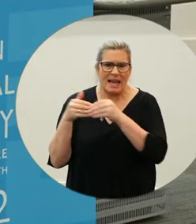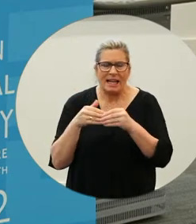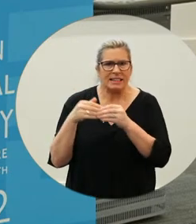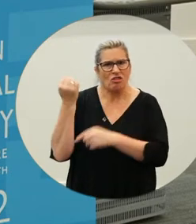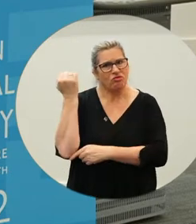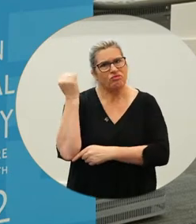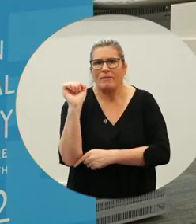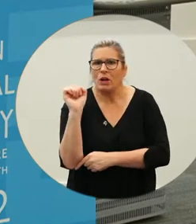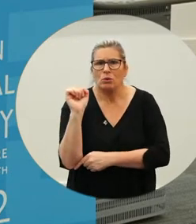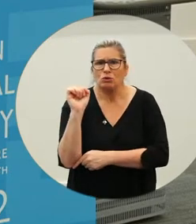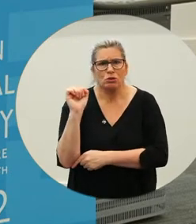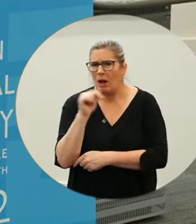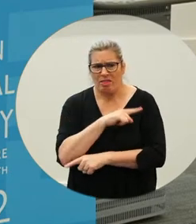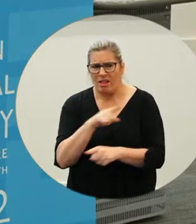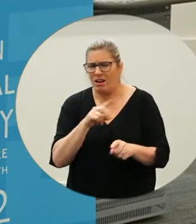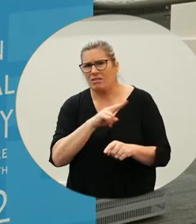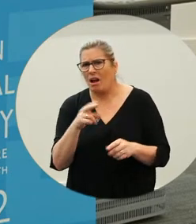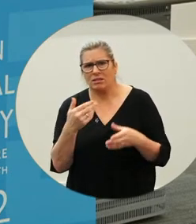not revolutionaries.